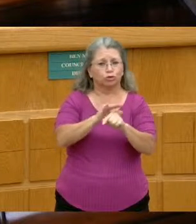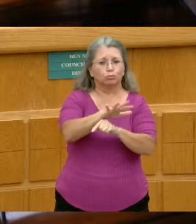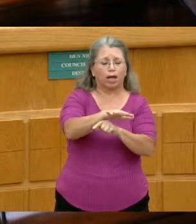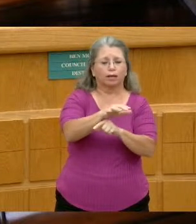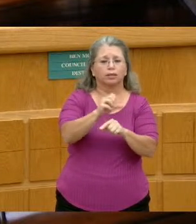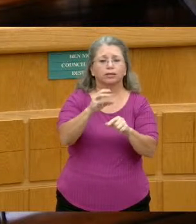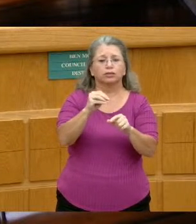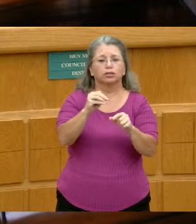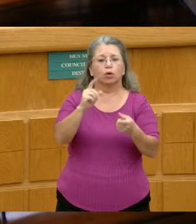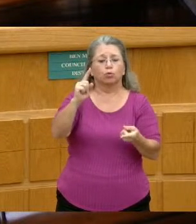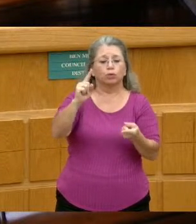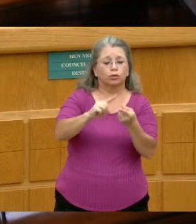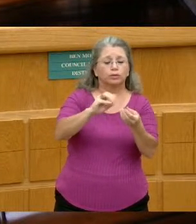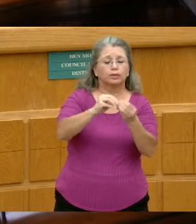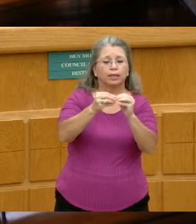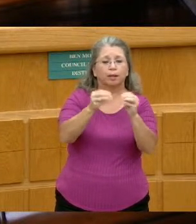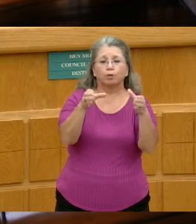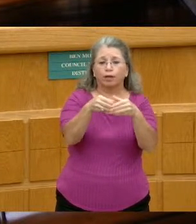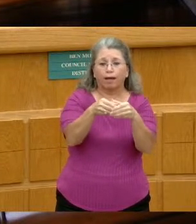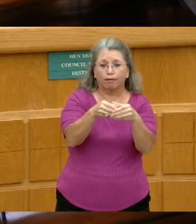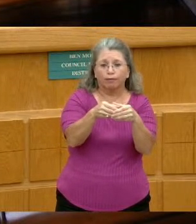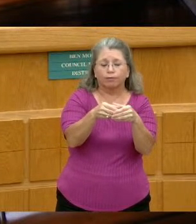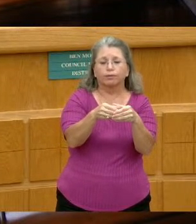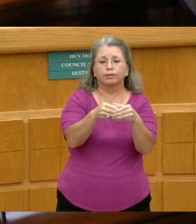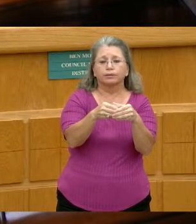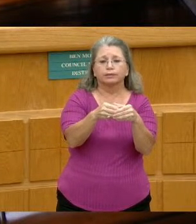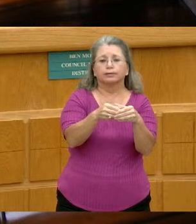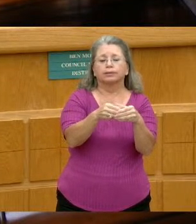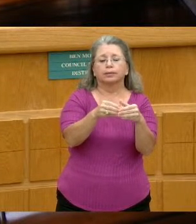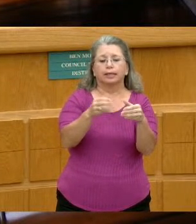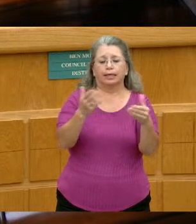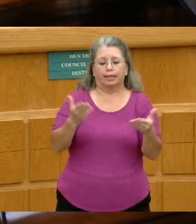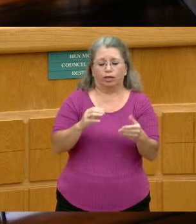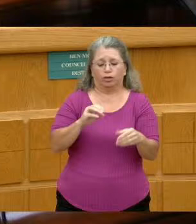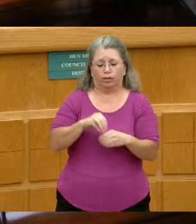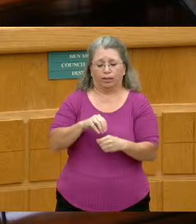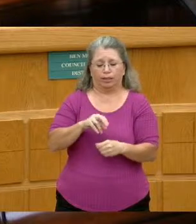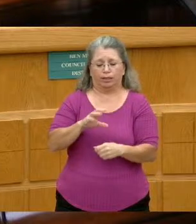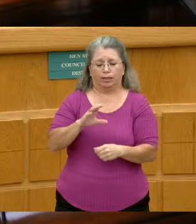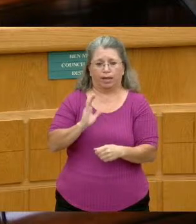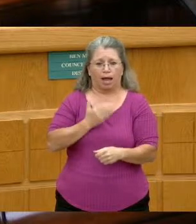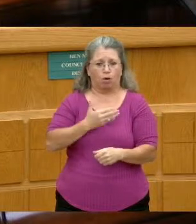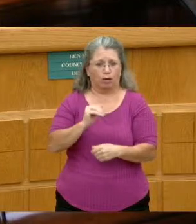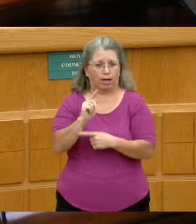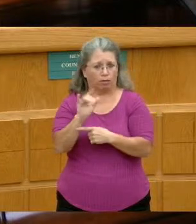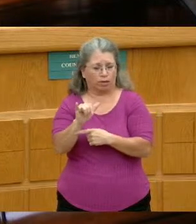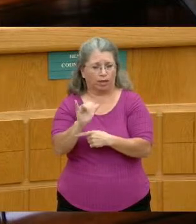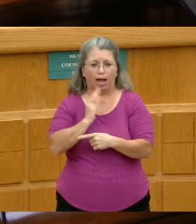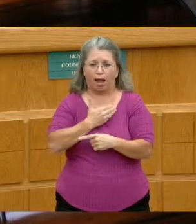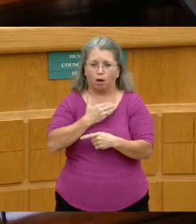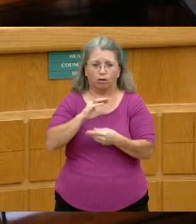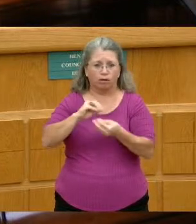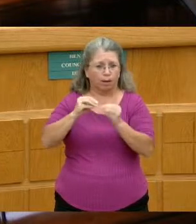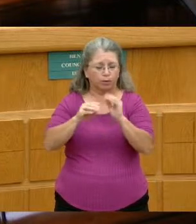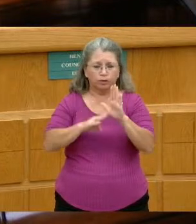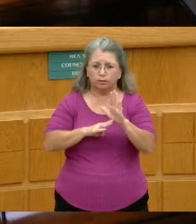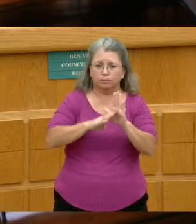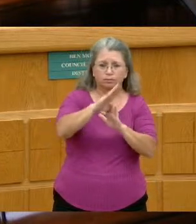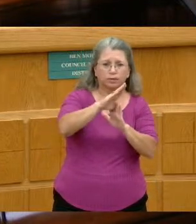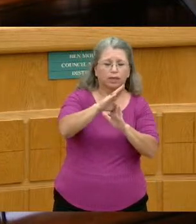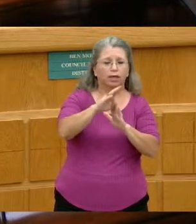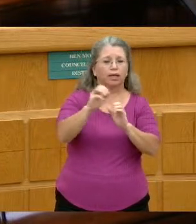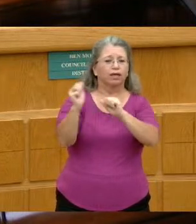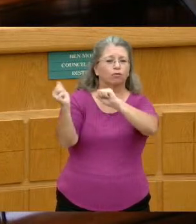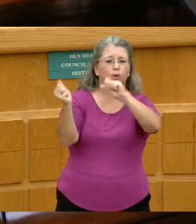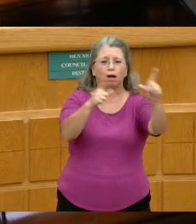keep Texans safe, especially here in Nueces County where our cases have skyrocketed. If we all commit to wearing